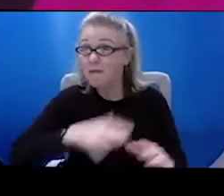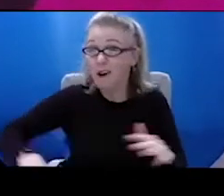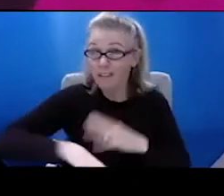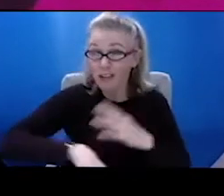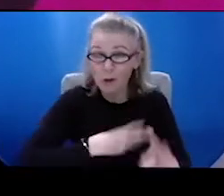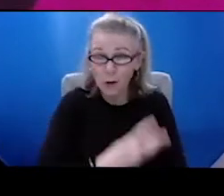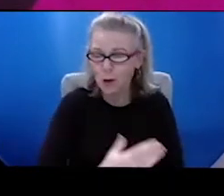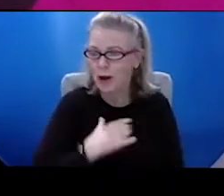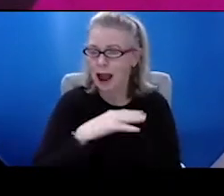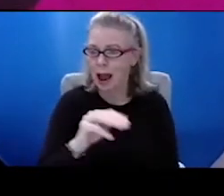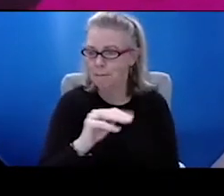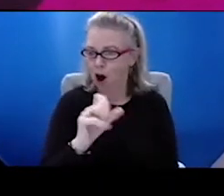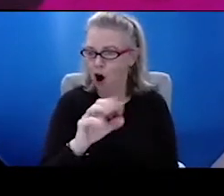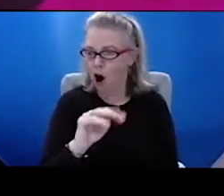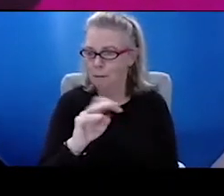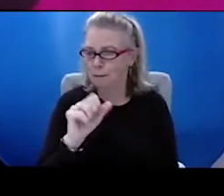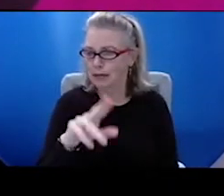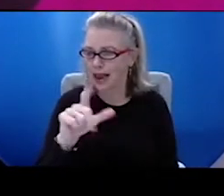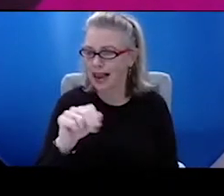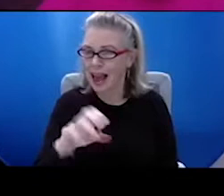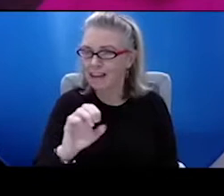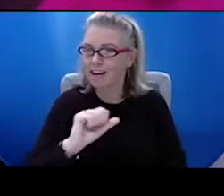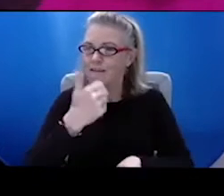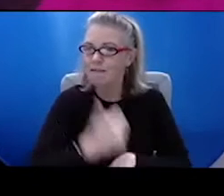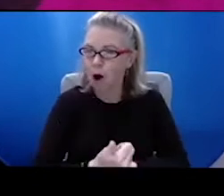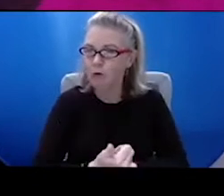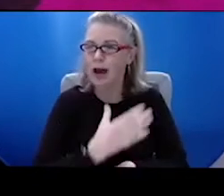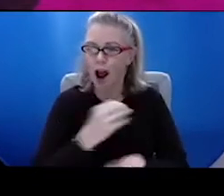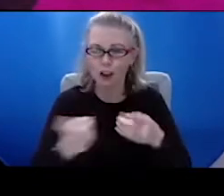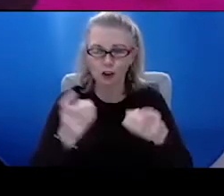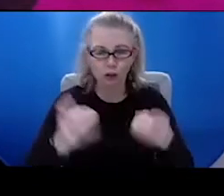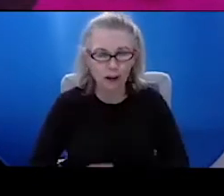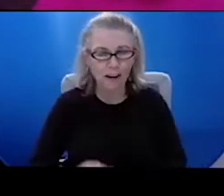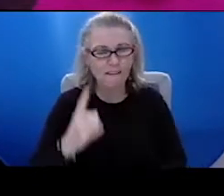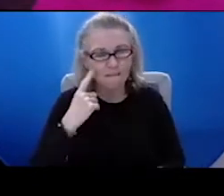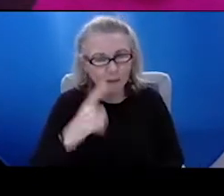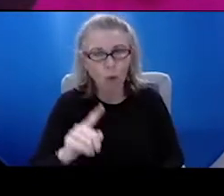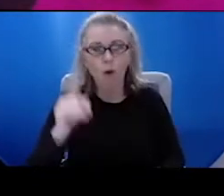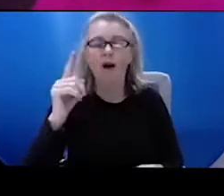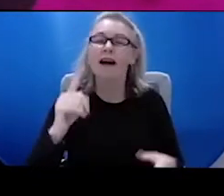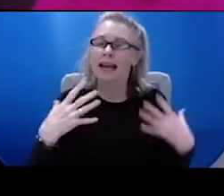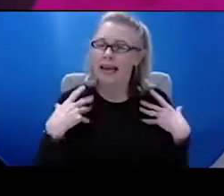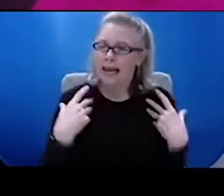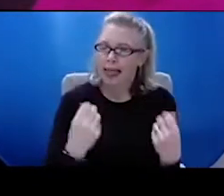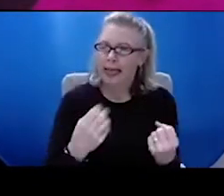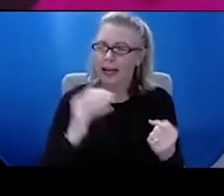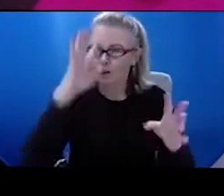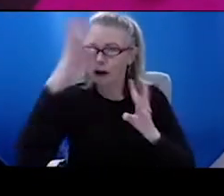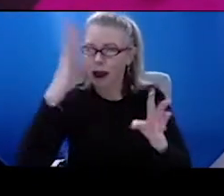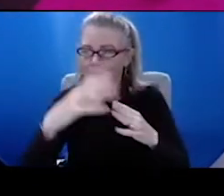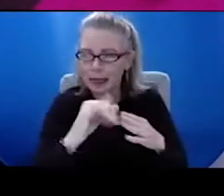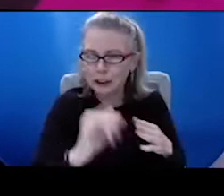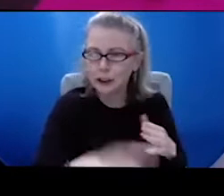Carmen Lane, the founder and director of Intrinsic Center for Healing and Creative Leadership. We